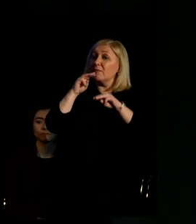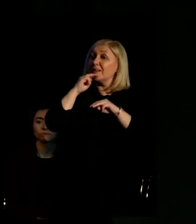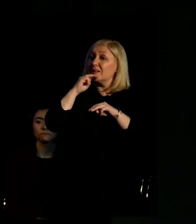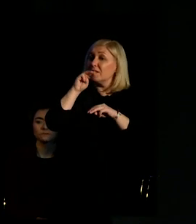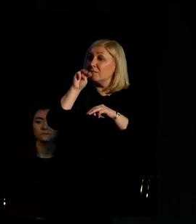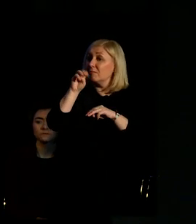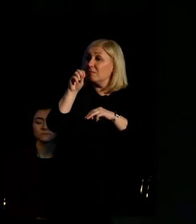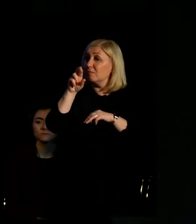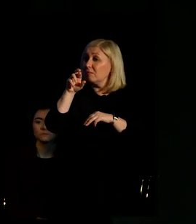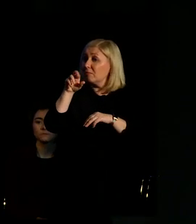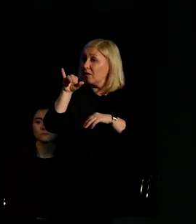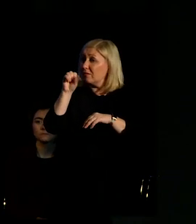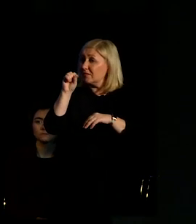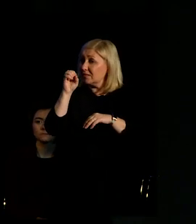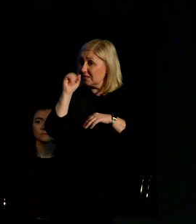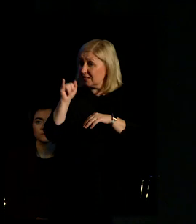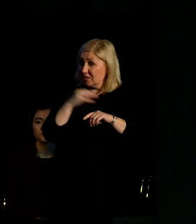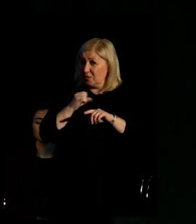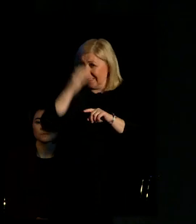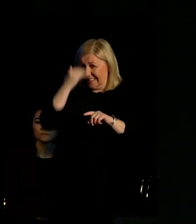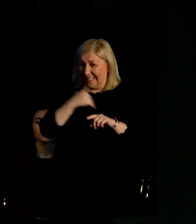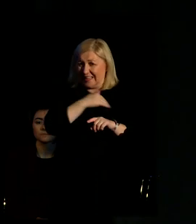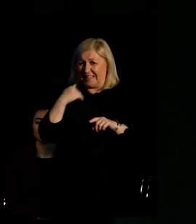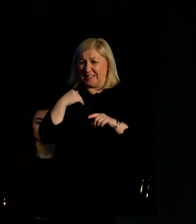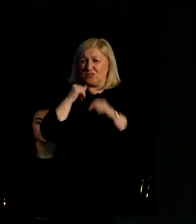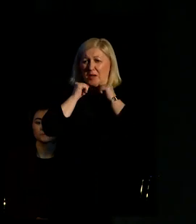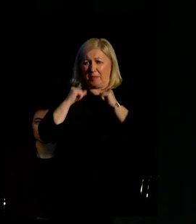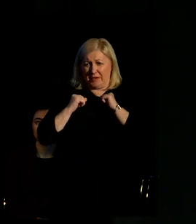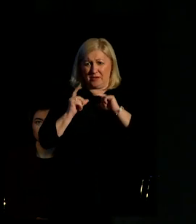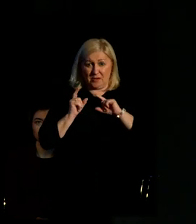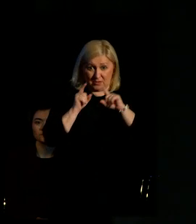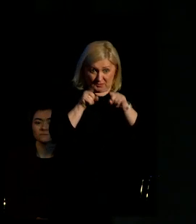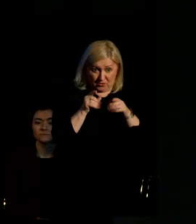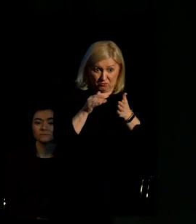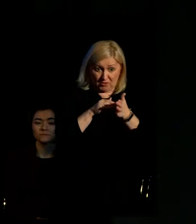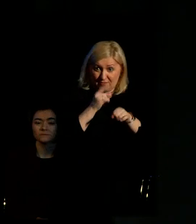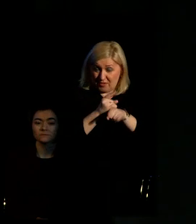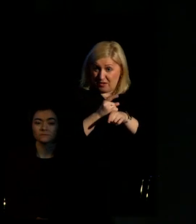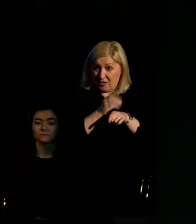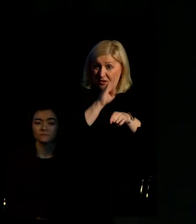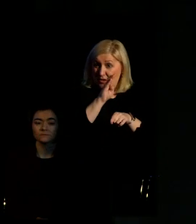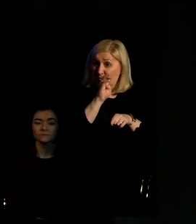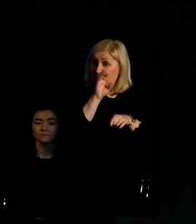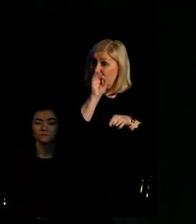the British unit that liberated Bergen-Belsen concentration camp. He wrote in